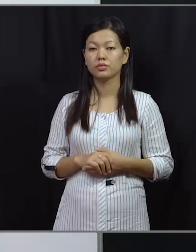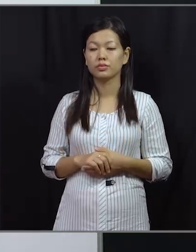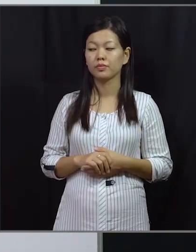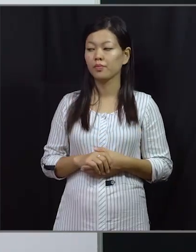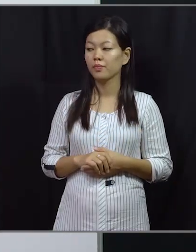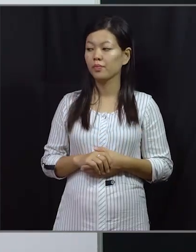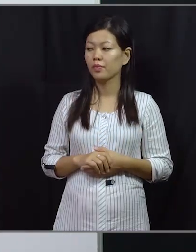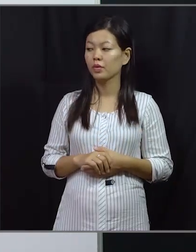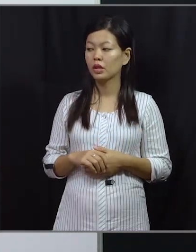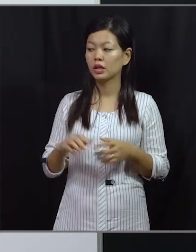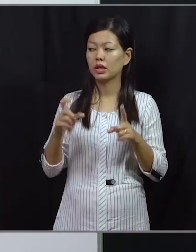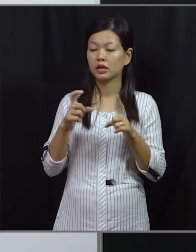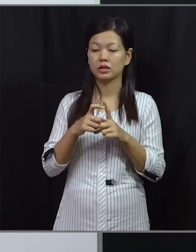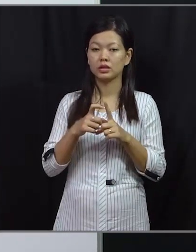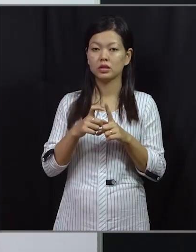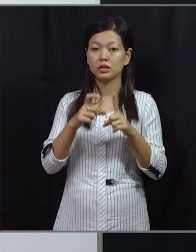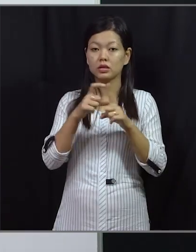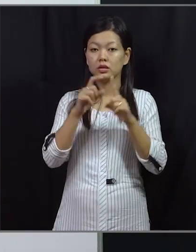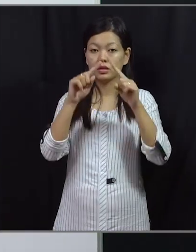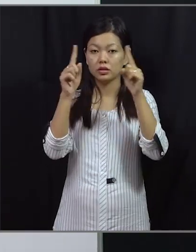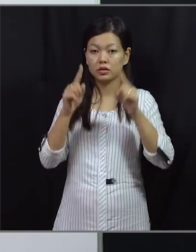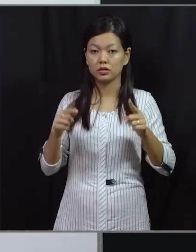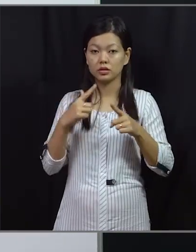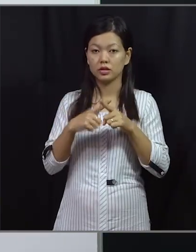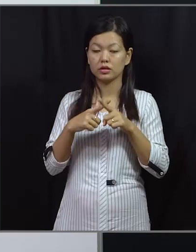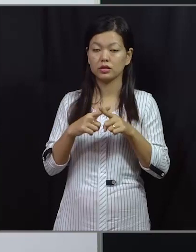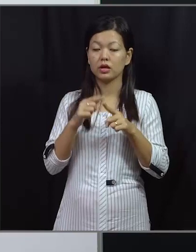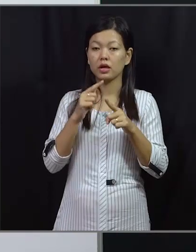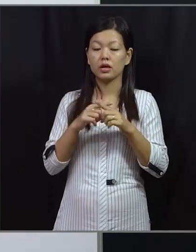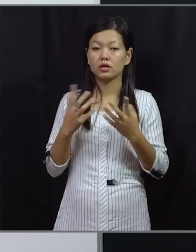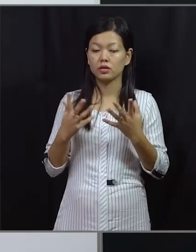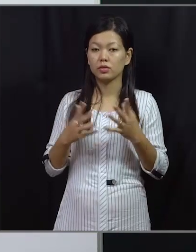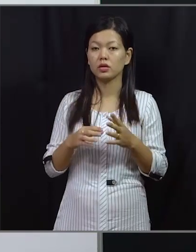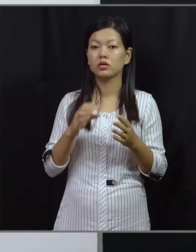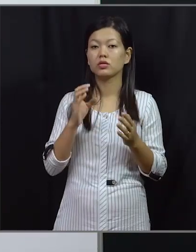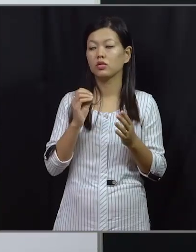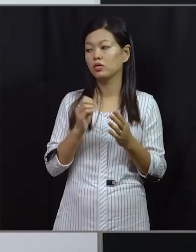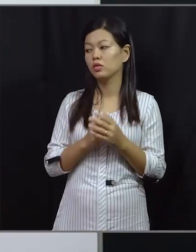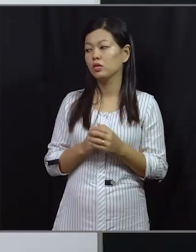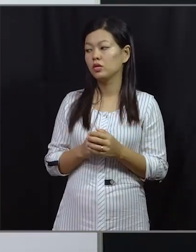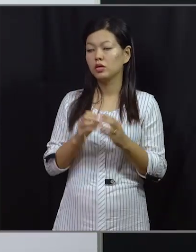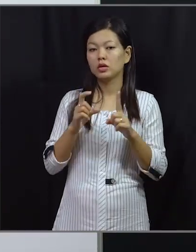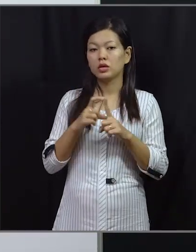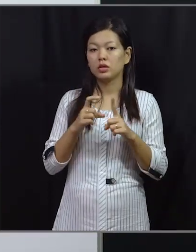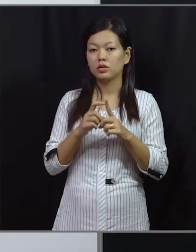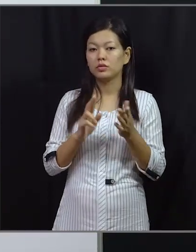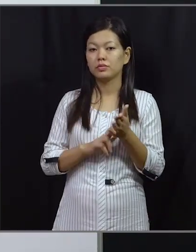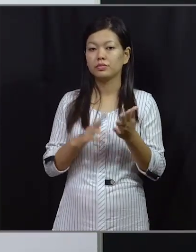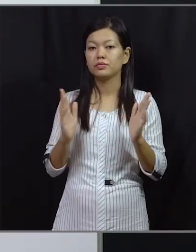See, D is the set of all x such that x is an odd natural number. How do we write in roster form?